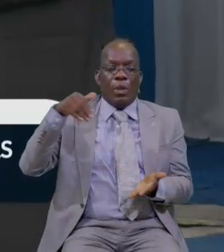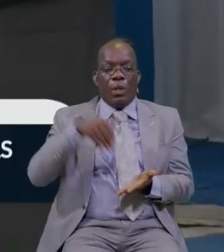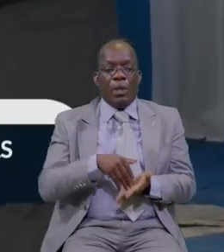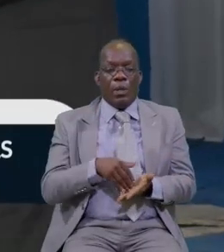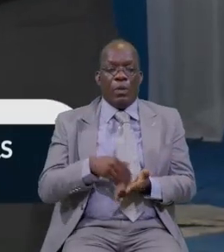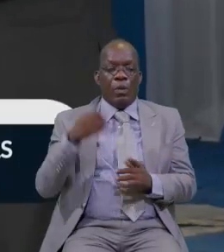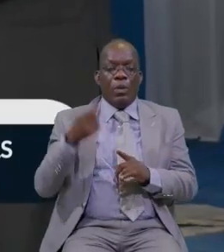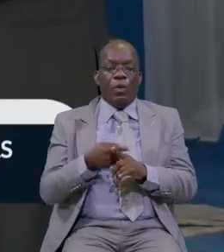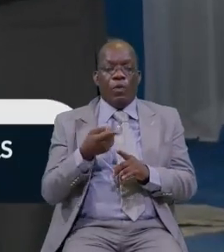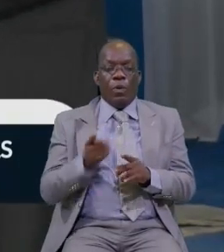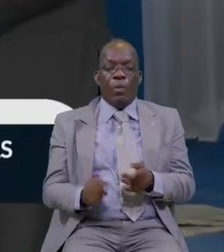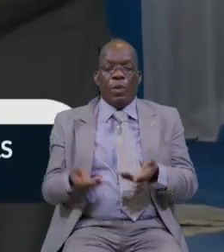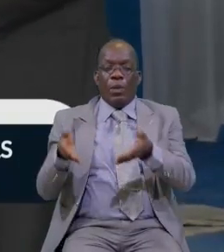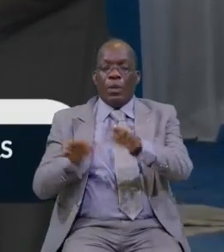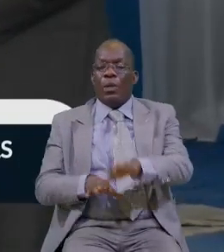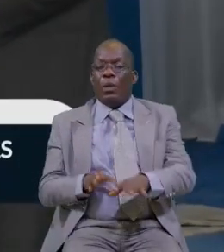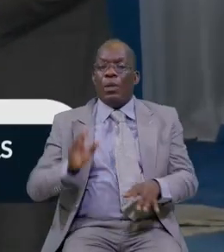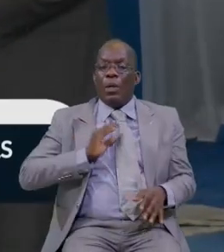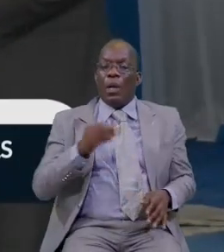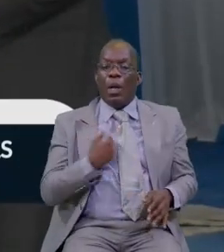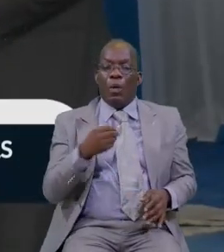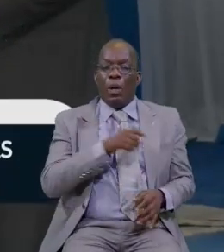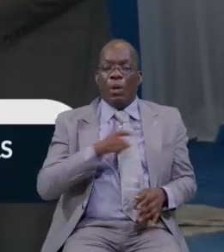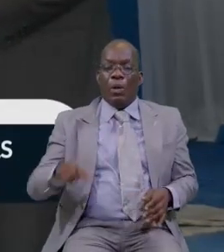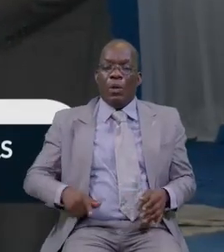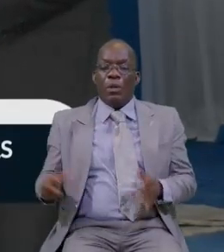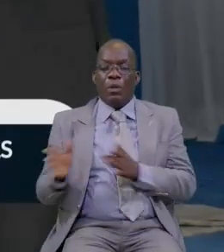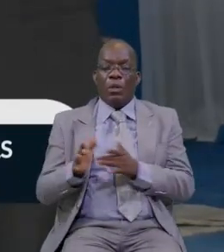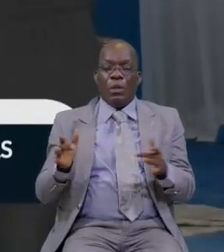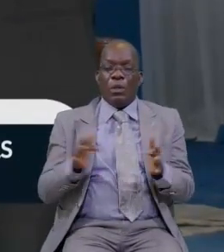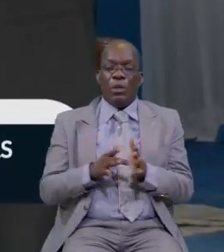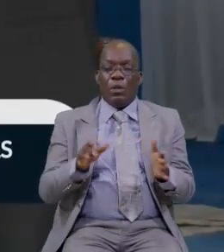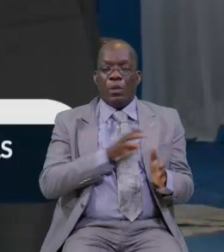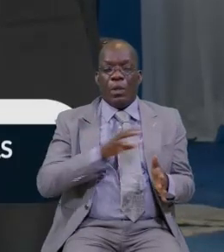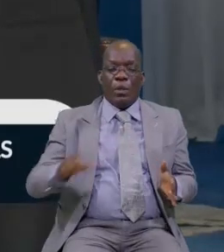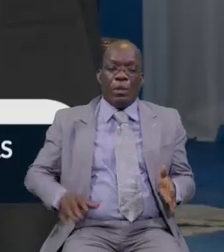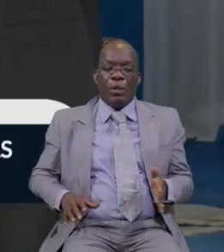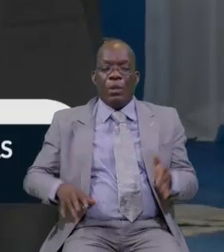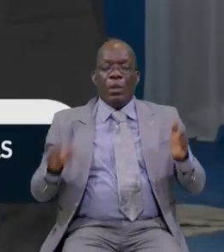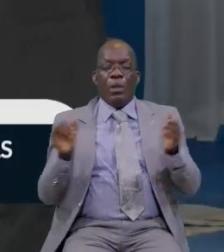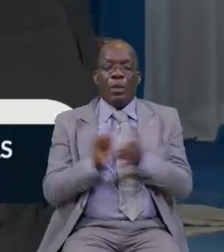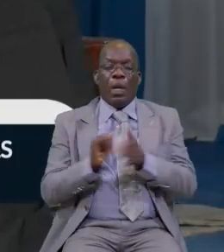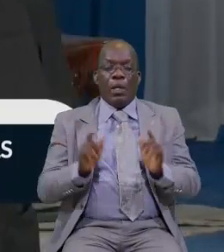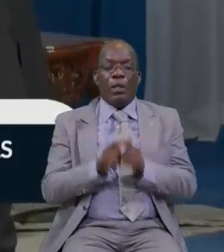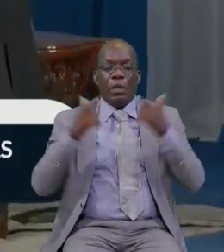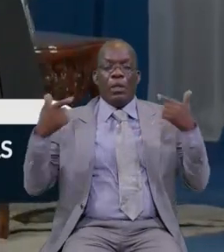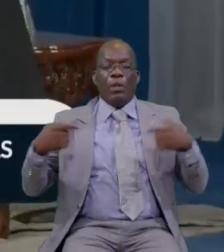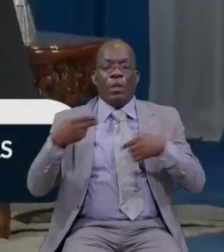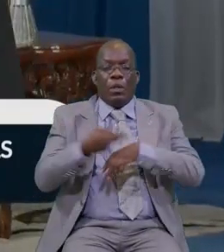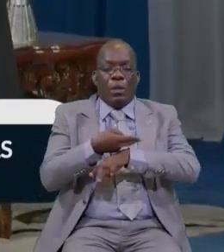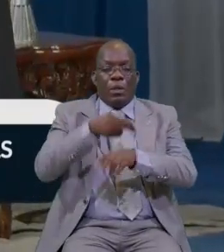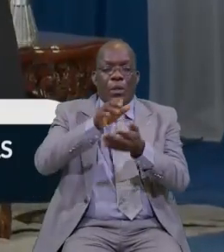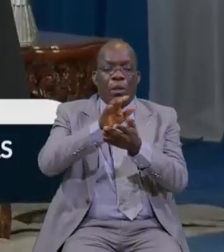the dead our Lord Jesus Christ, that great shepherd of the